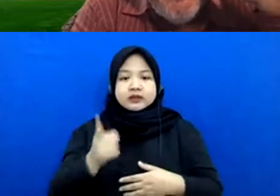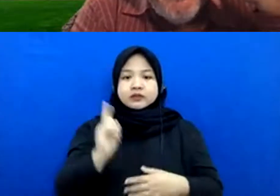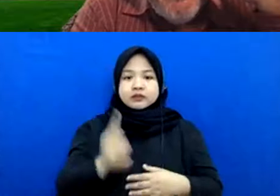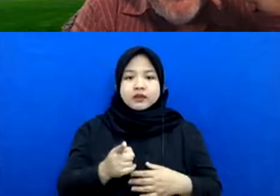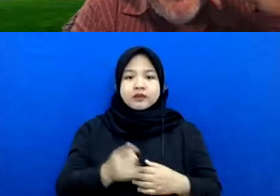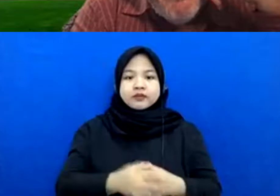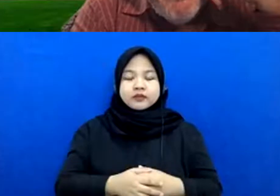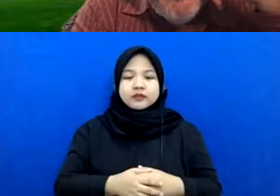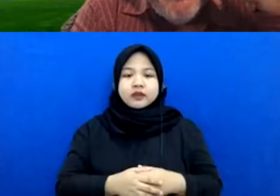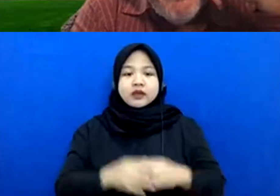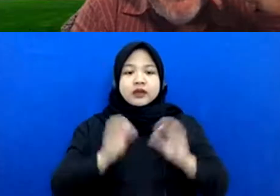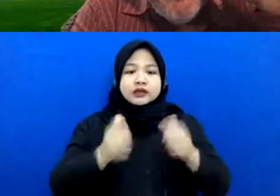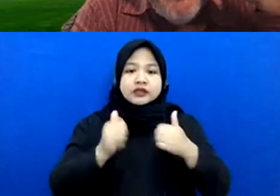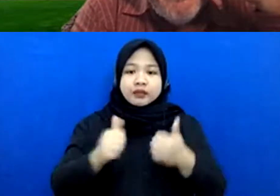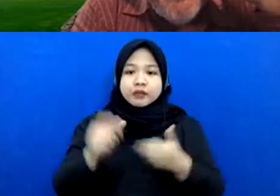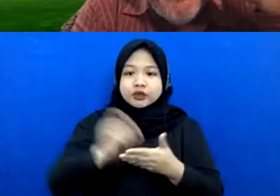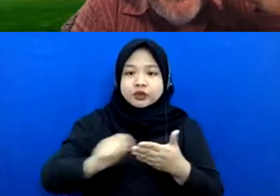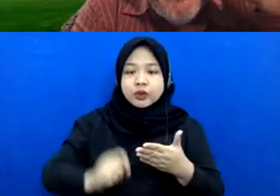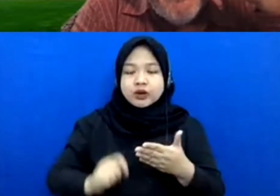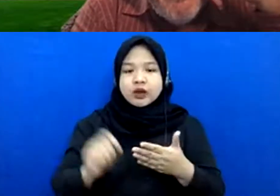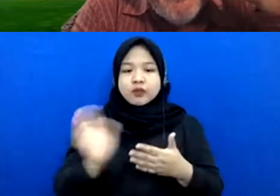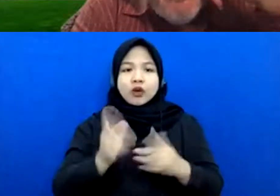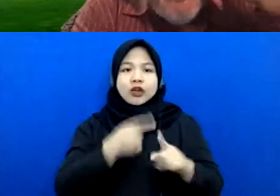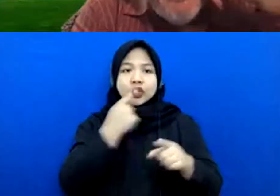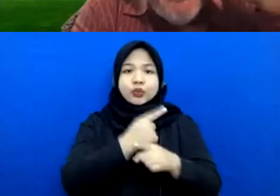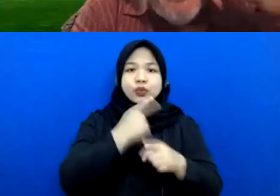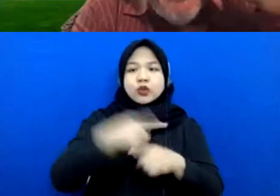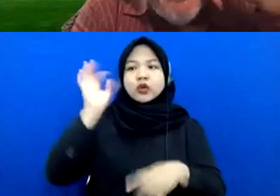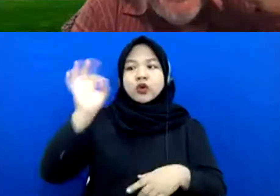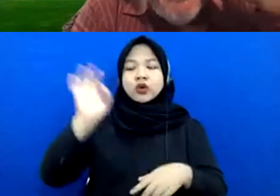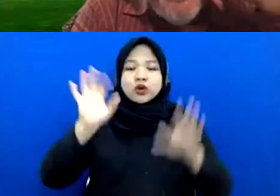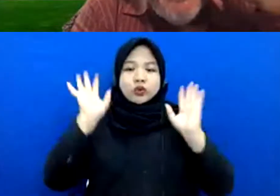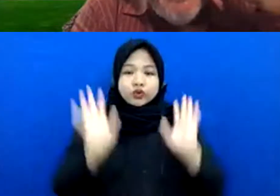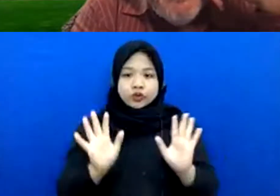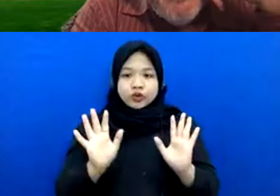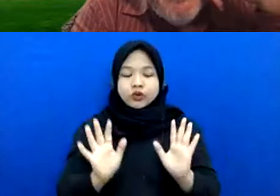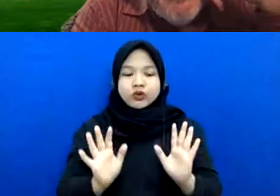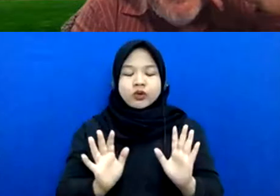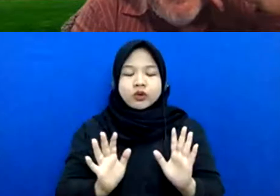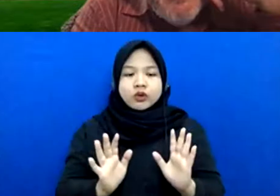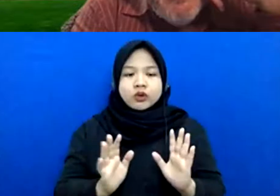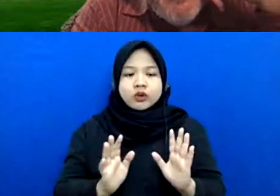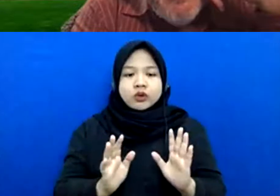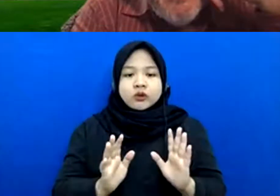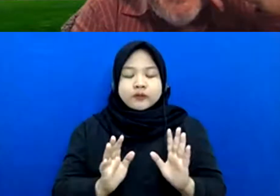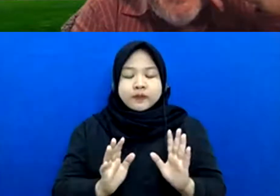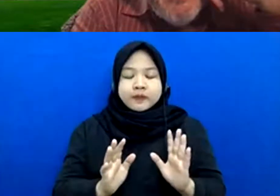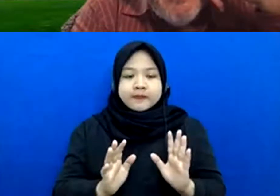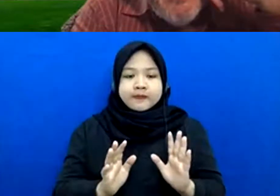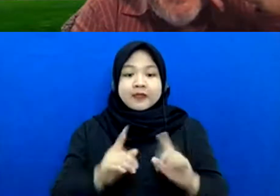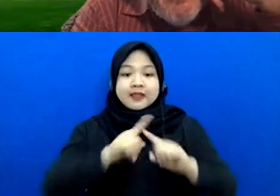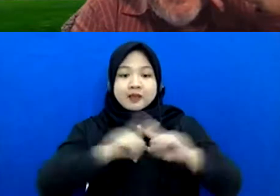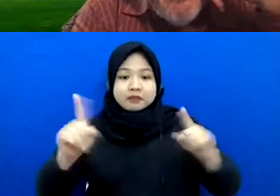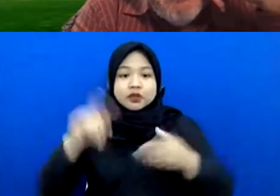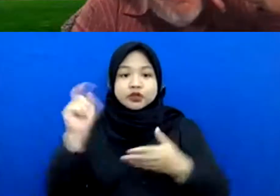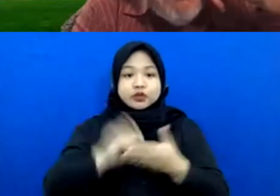the readiness of school is not just from teachers or parents or the children, the students, but the school